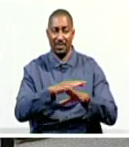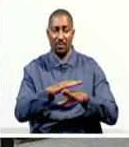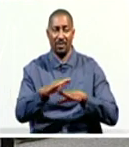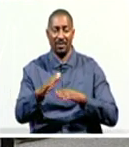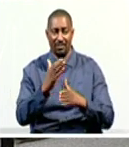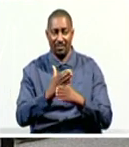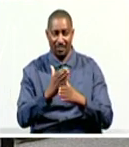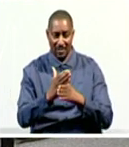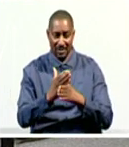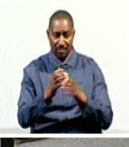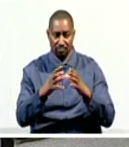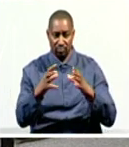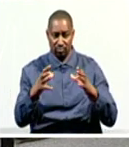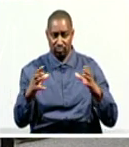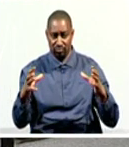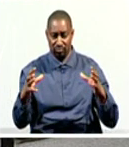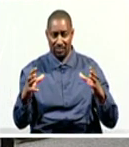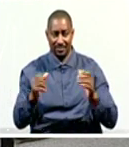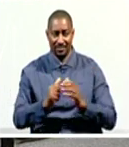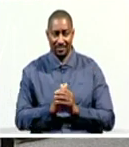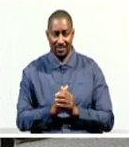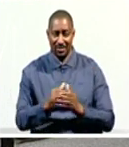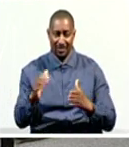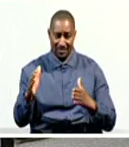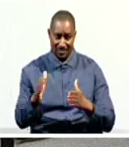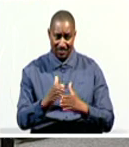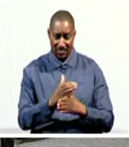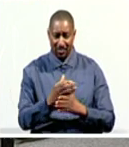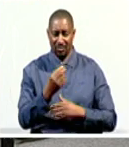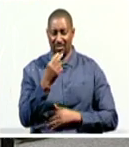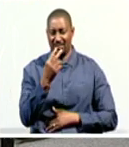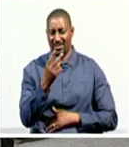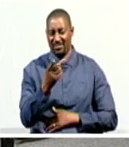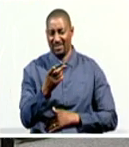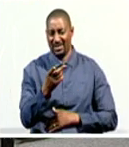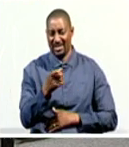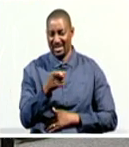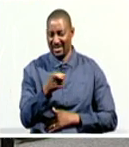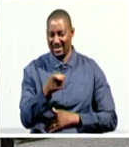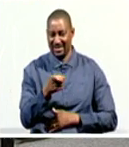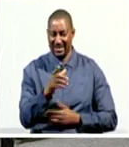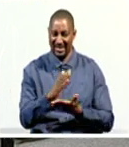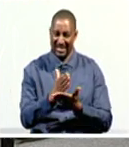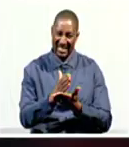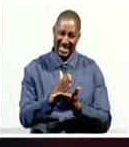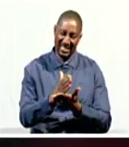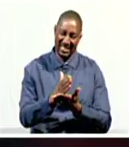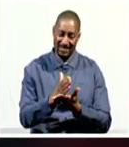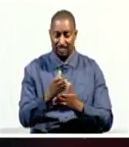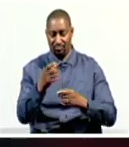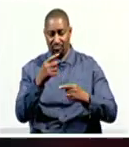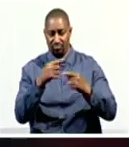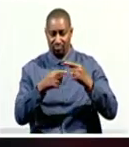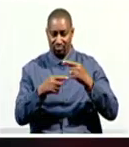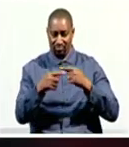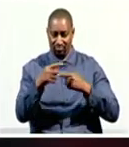why was they expanded? Because it was discovered after a review process that they need to be unpacked so that they become